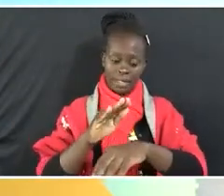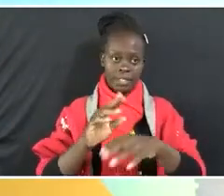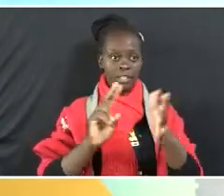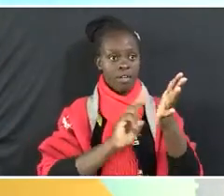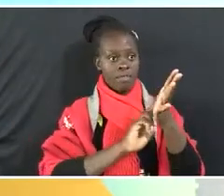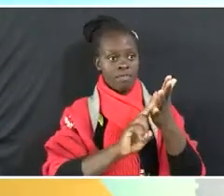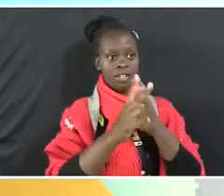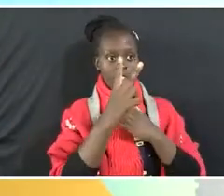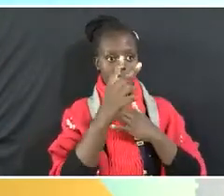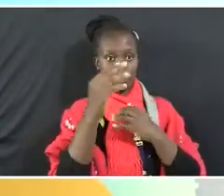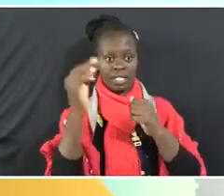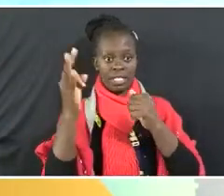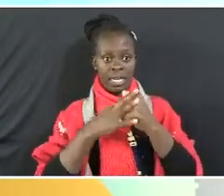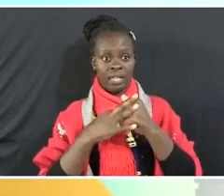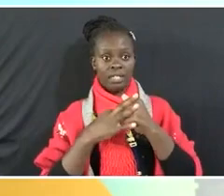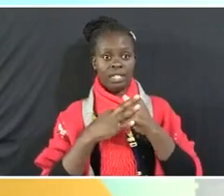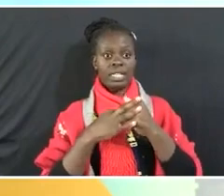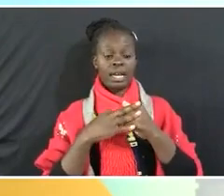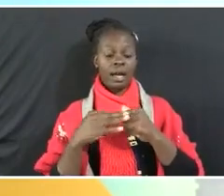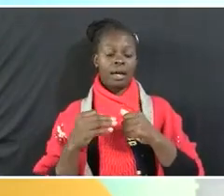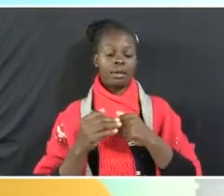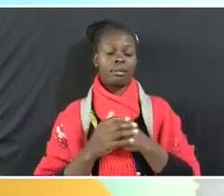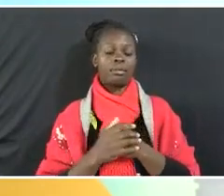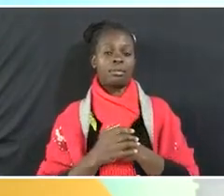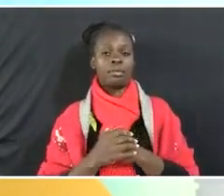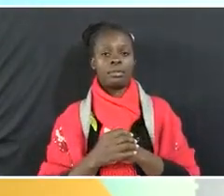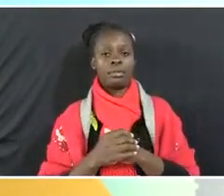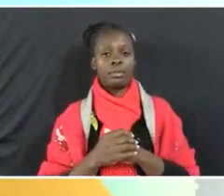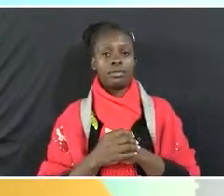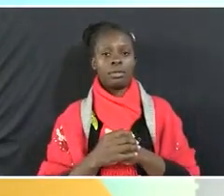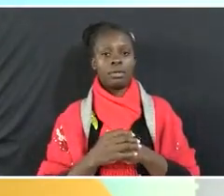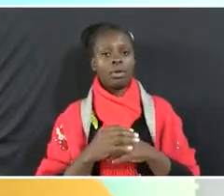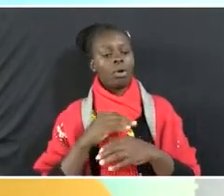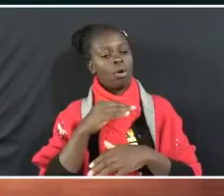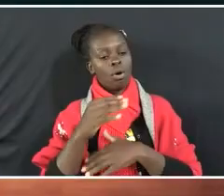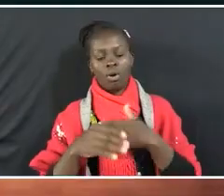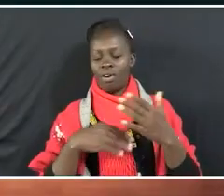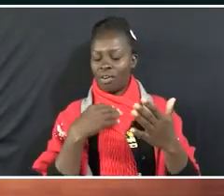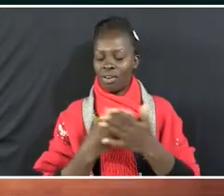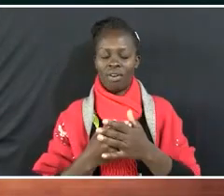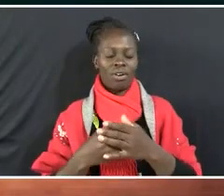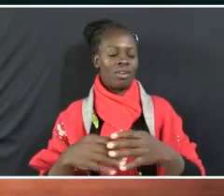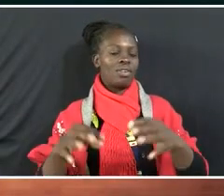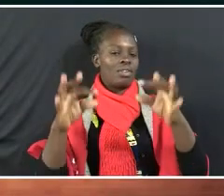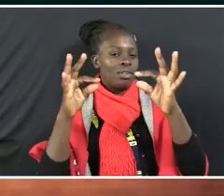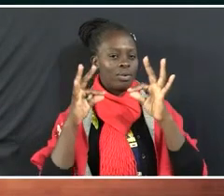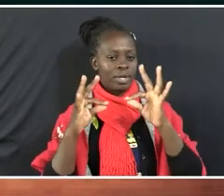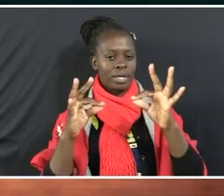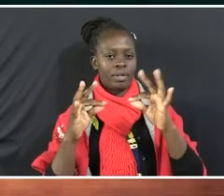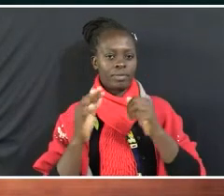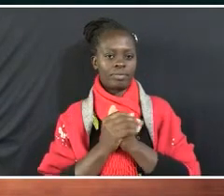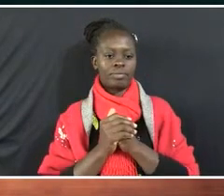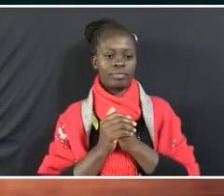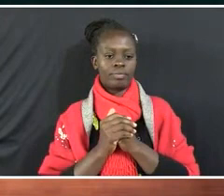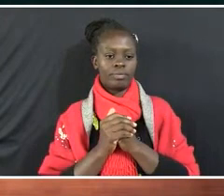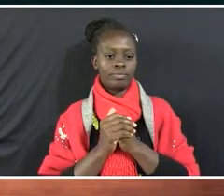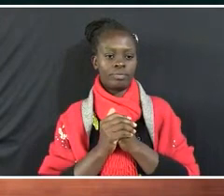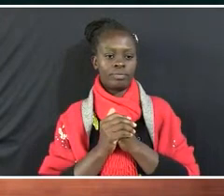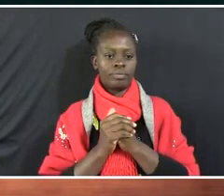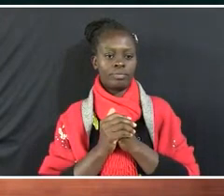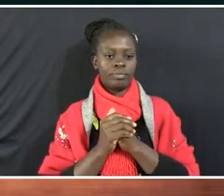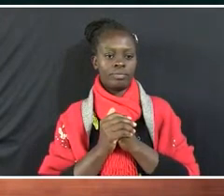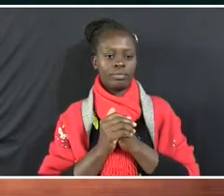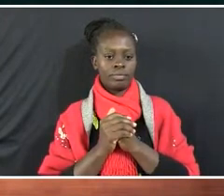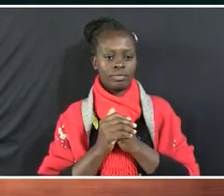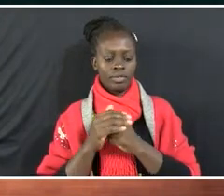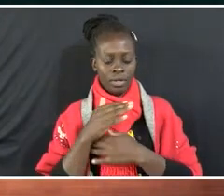says, and Ahimaaz called and said unto the king, all is well. He fell down to the earth with